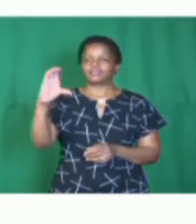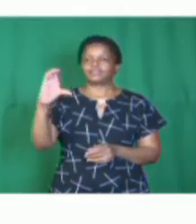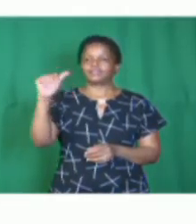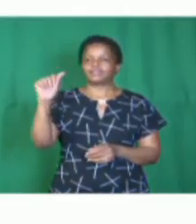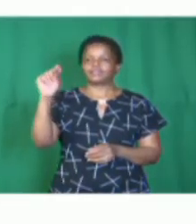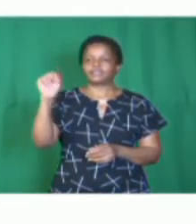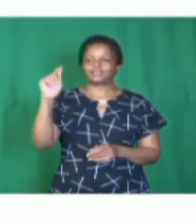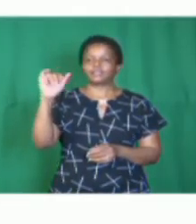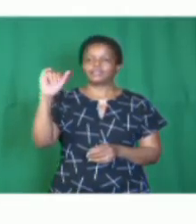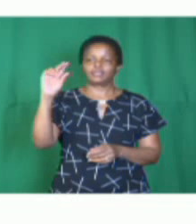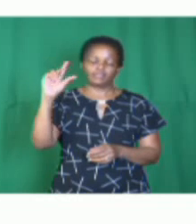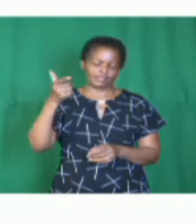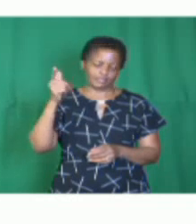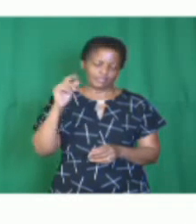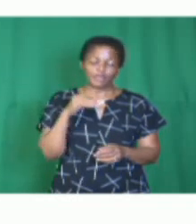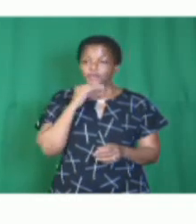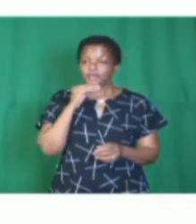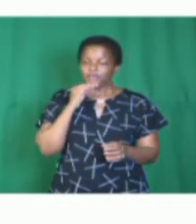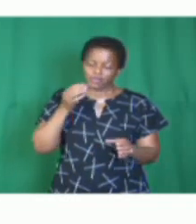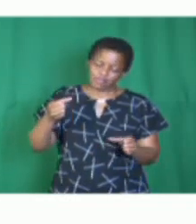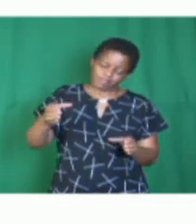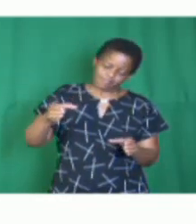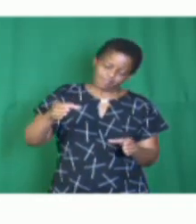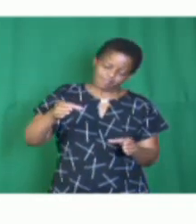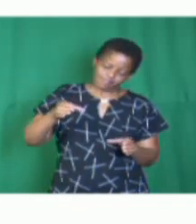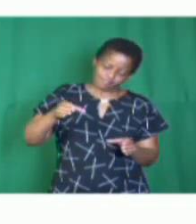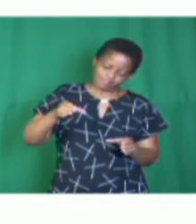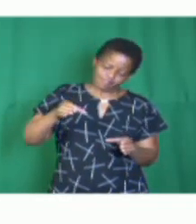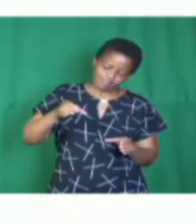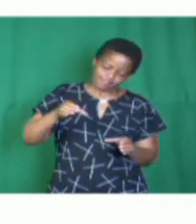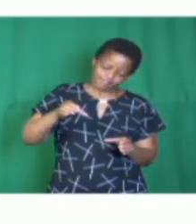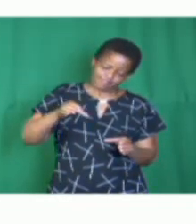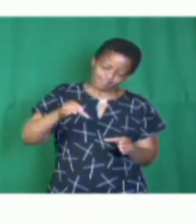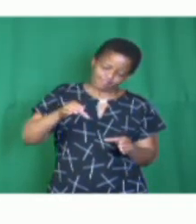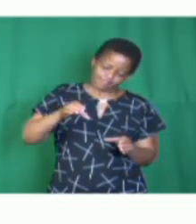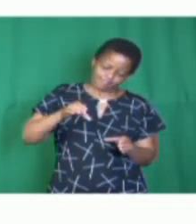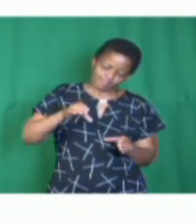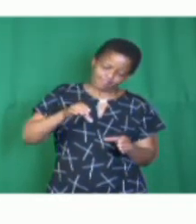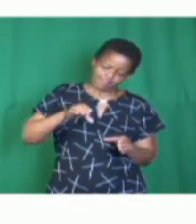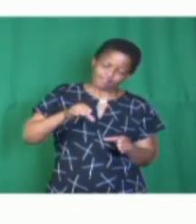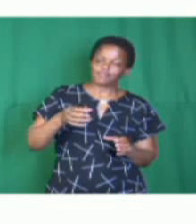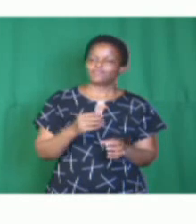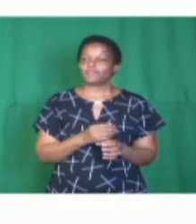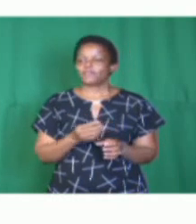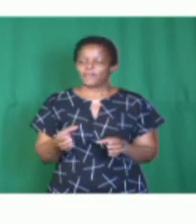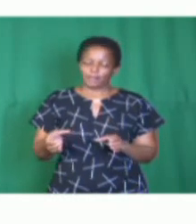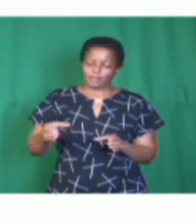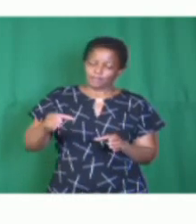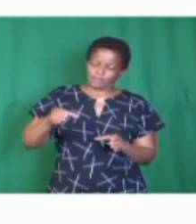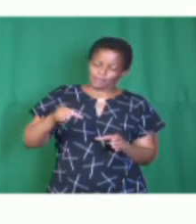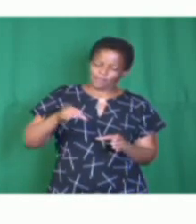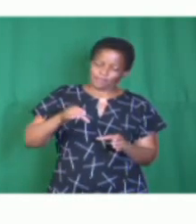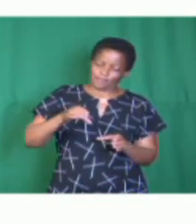Decanting simply means pouring off. It simply means pouring off. So decanting, dear learners, is used